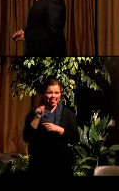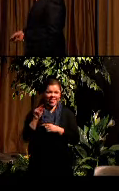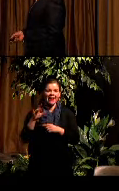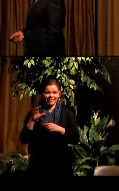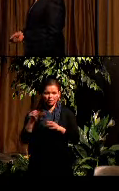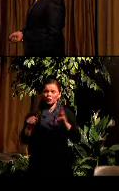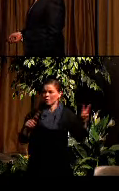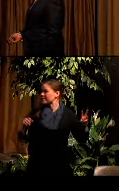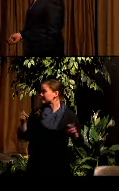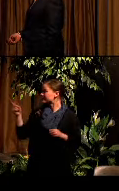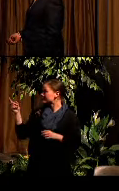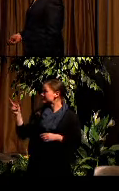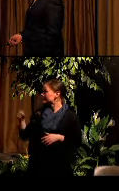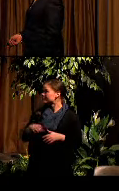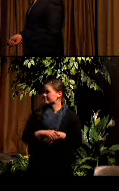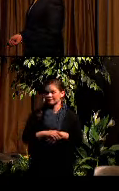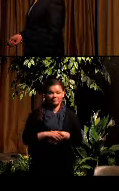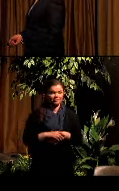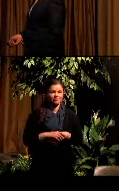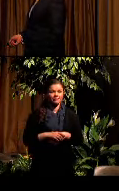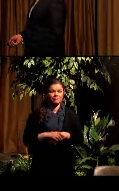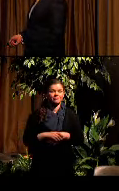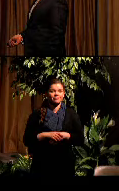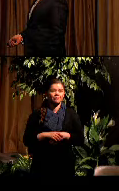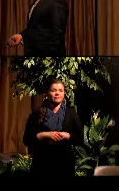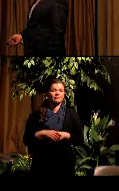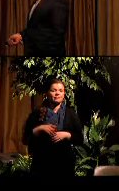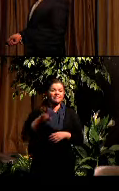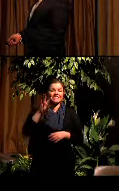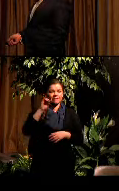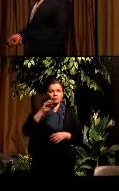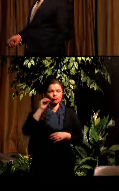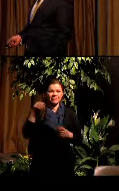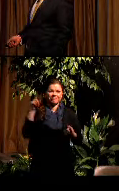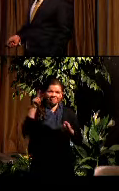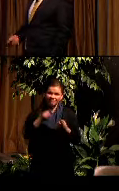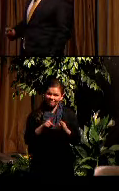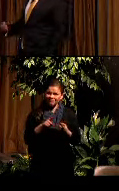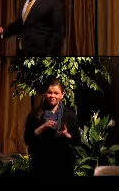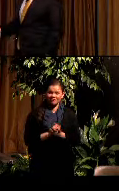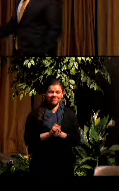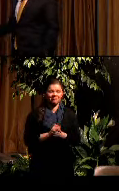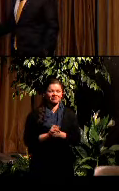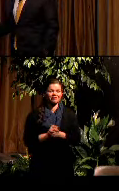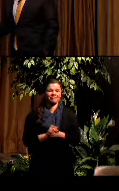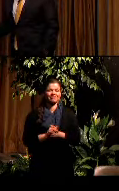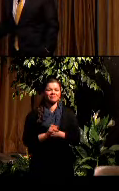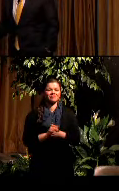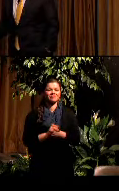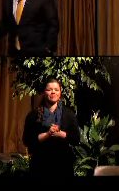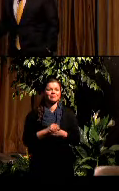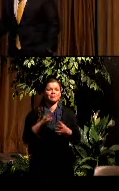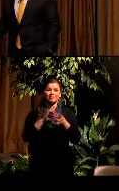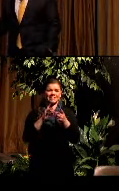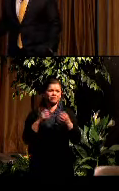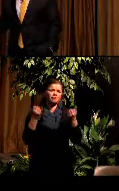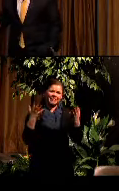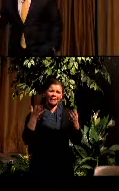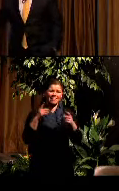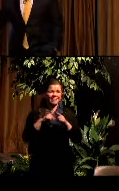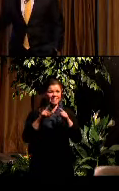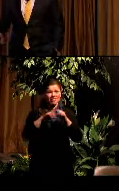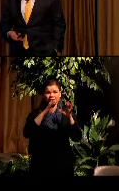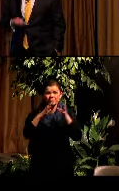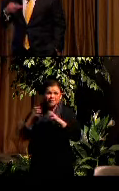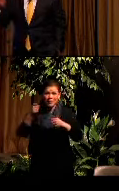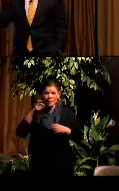lesser yellowlegs, more than 70% decline. So again, as I mentioned, there are a lot of species that we don't monitor. And so